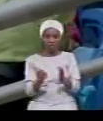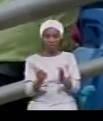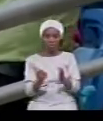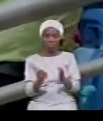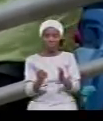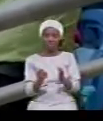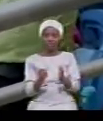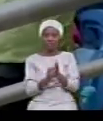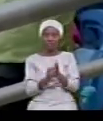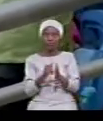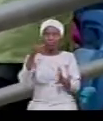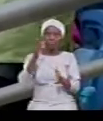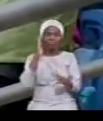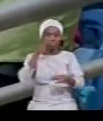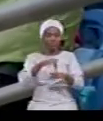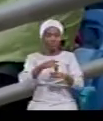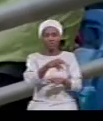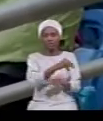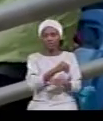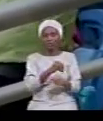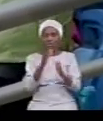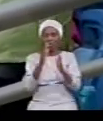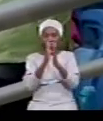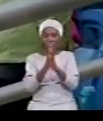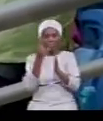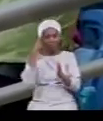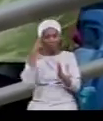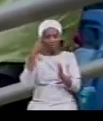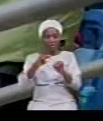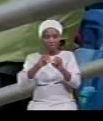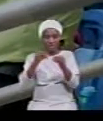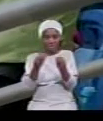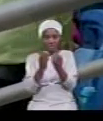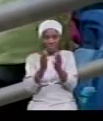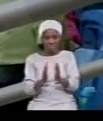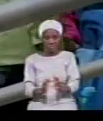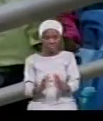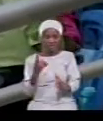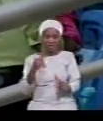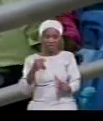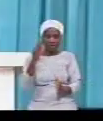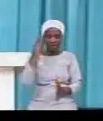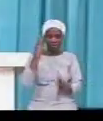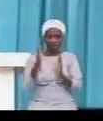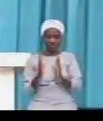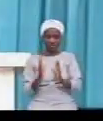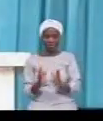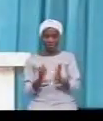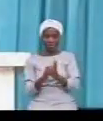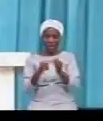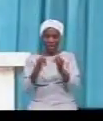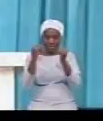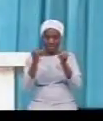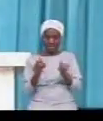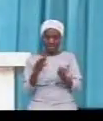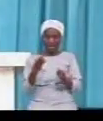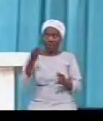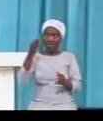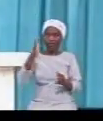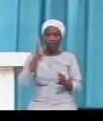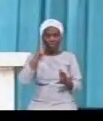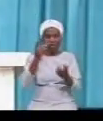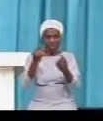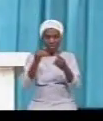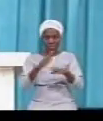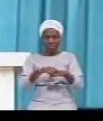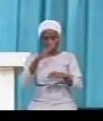also for the servant of God, the convener of GCK. Let's commit him in the hands of God. Let's pray for the power of God upon him, the anointing of God upon him,